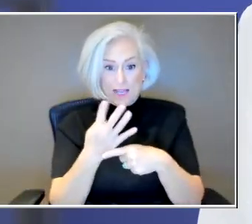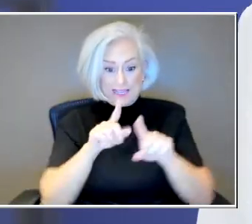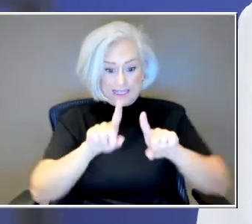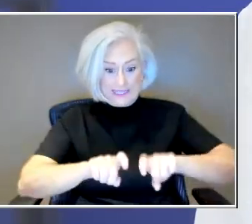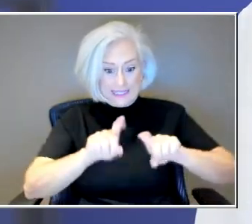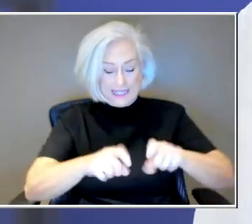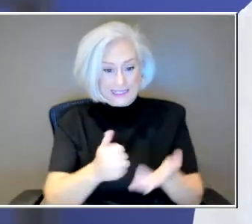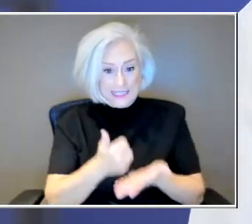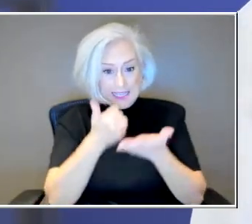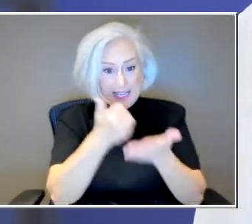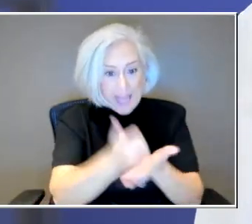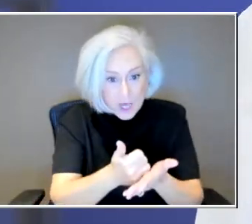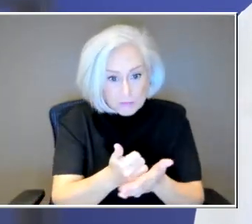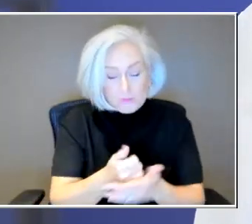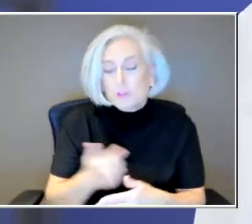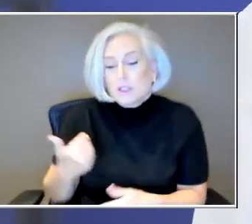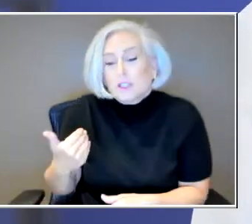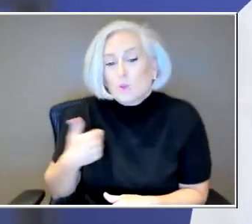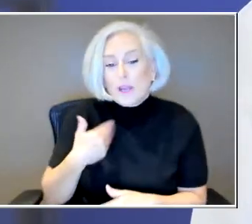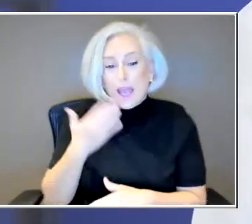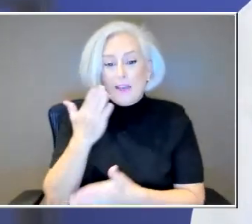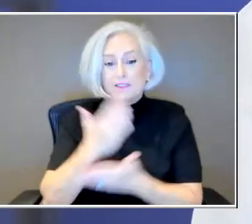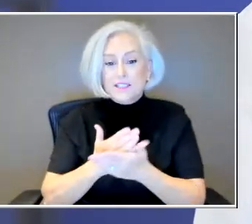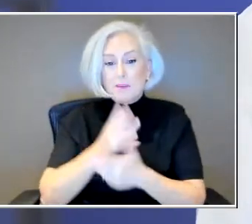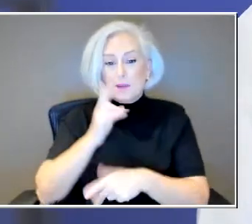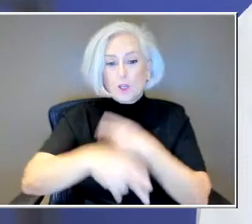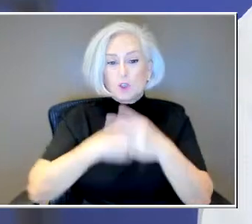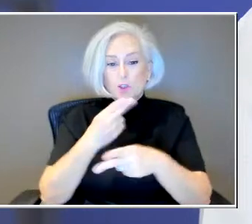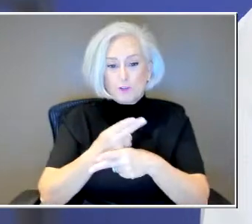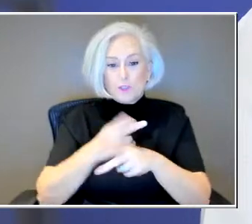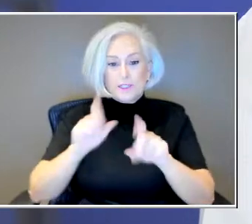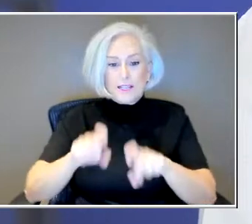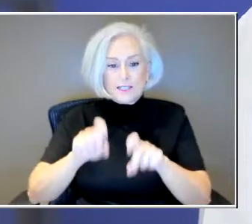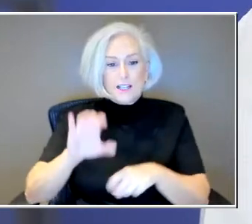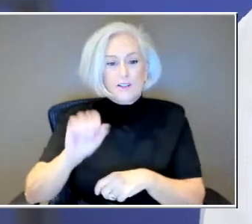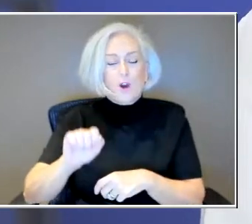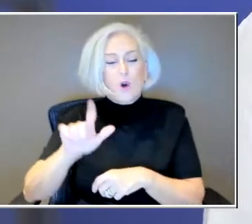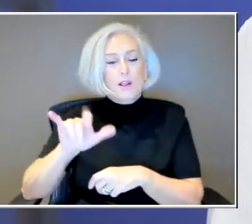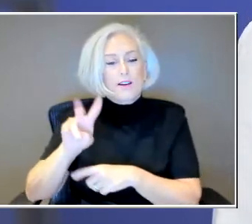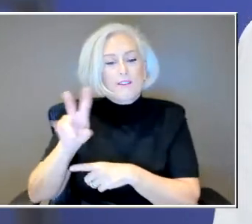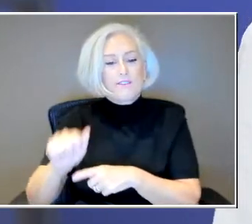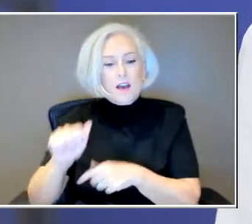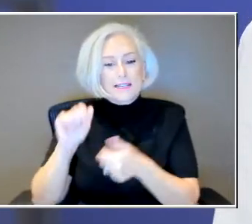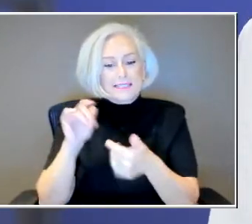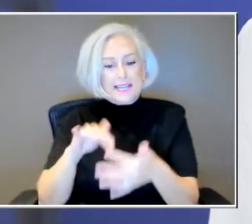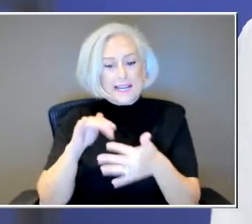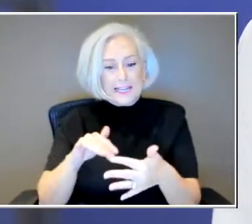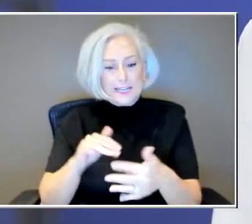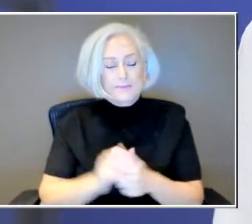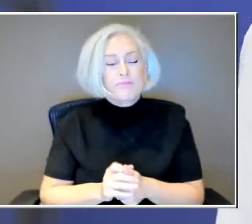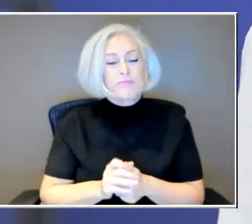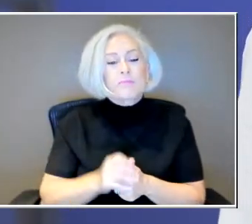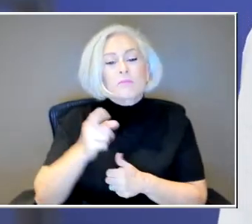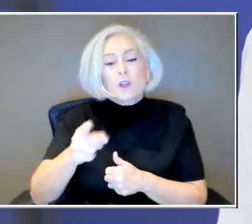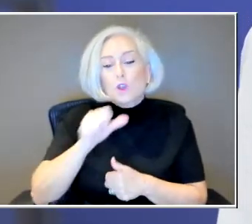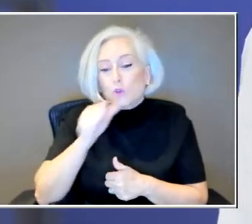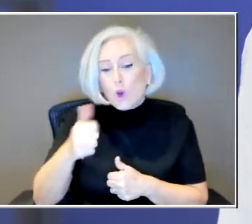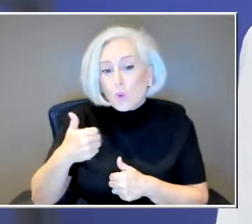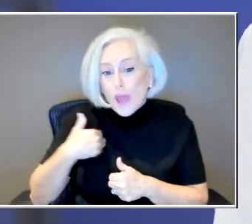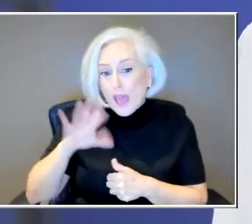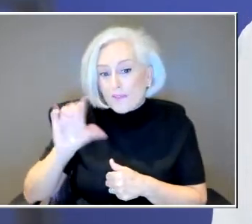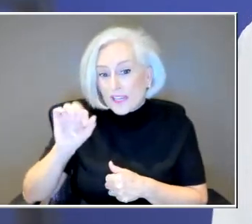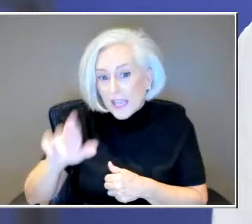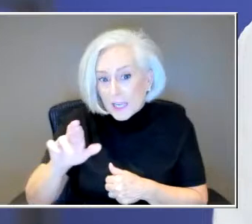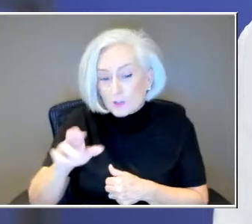screening programs that are already underway, like the All of Us study, where even if you don't have cancer, you can choose to have